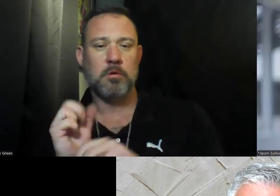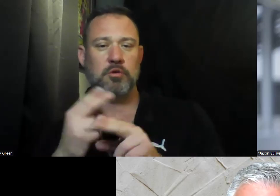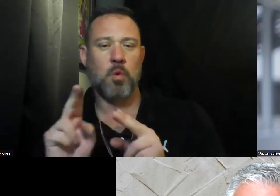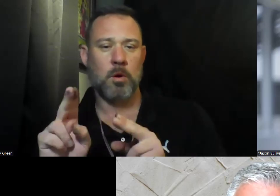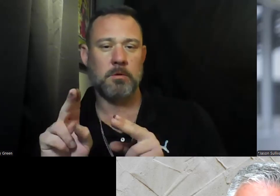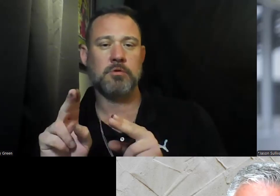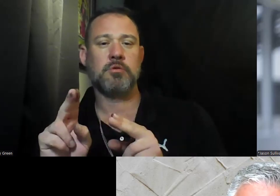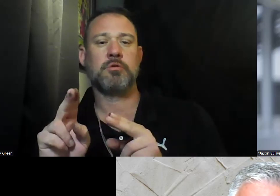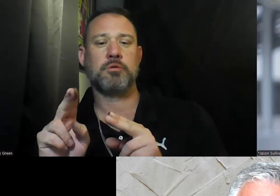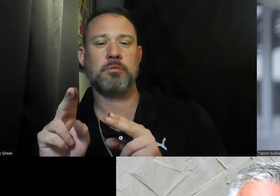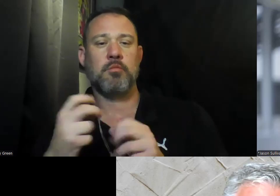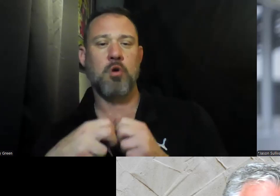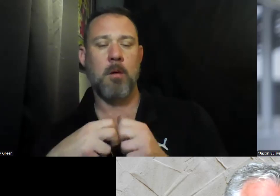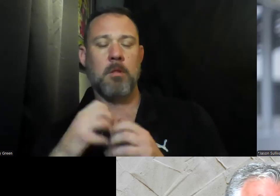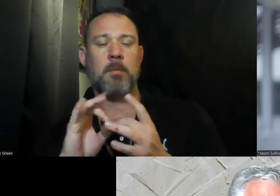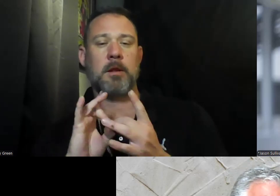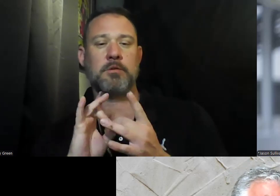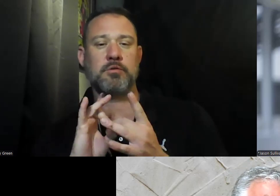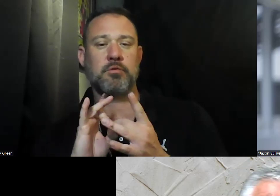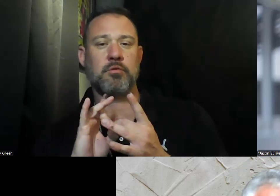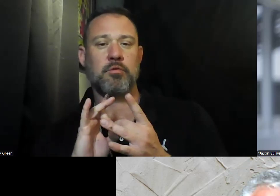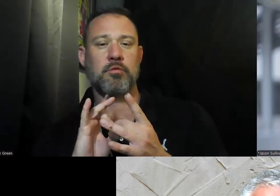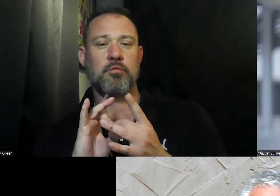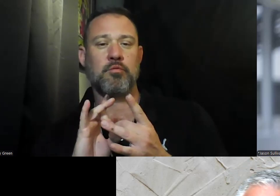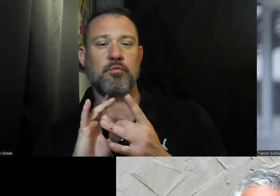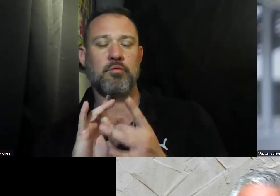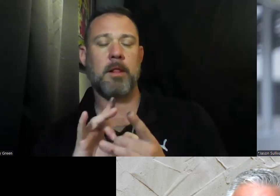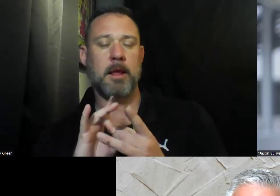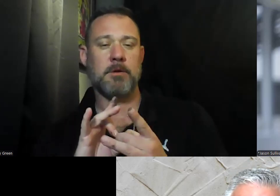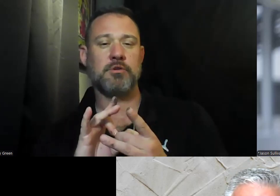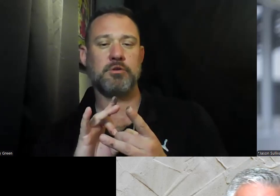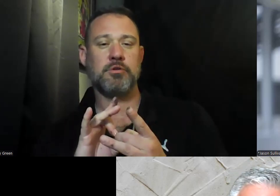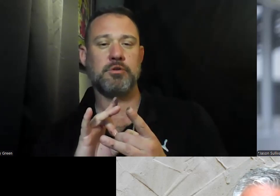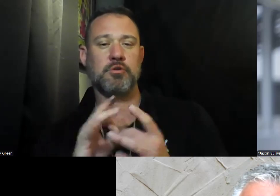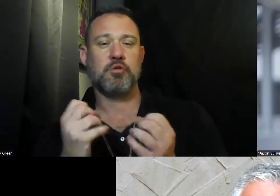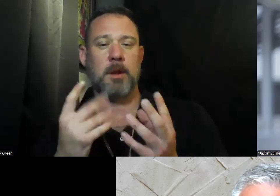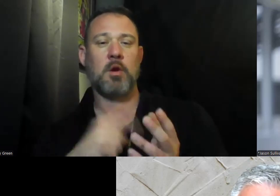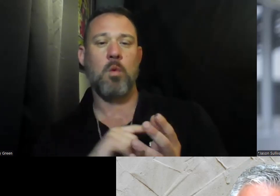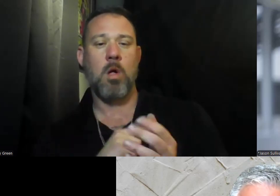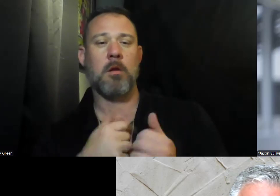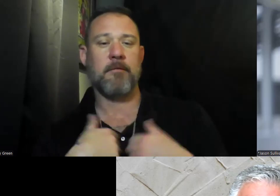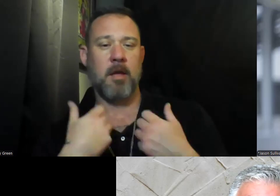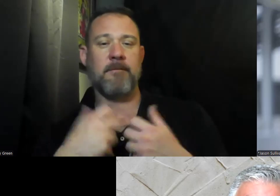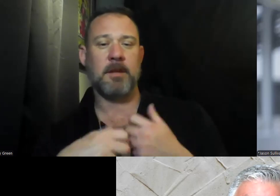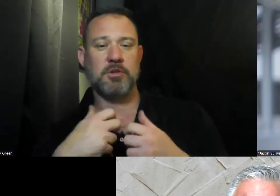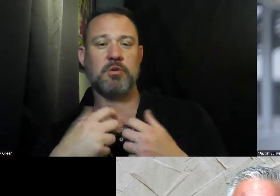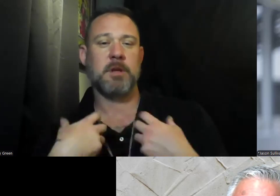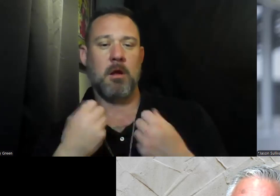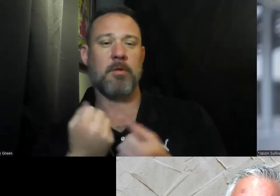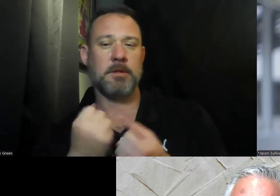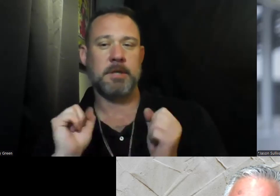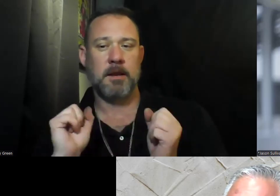problem, and its relation to many quality of life issues, but also health and